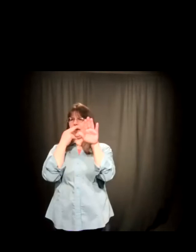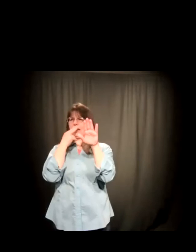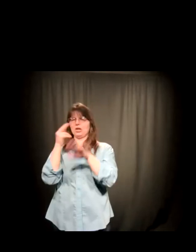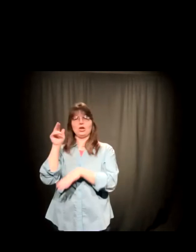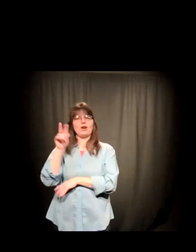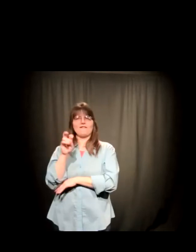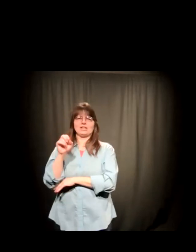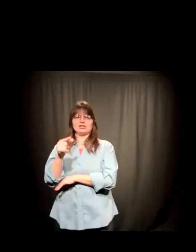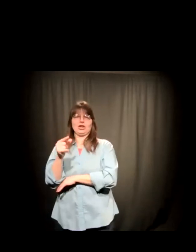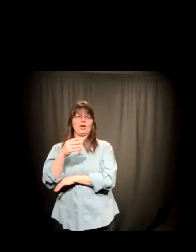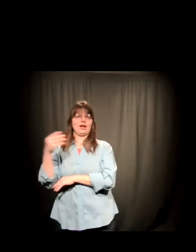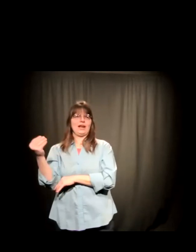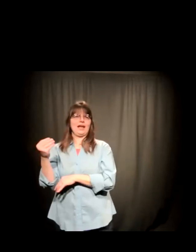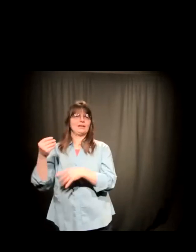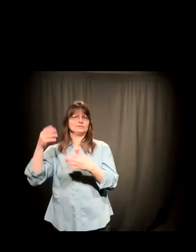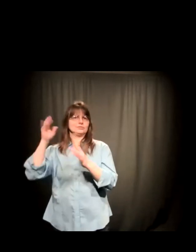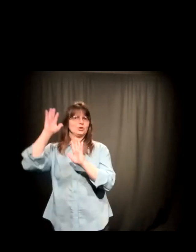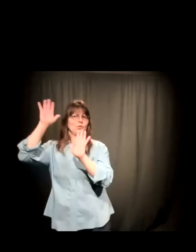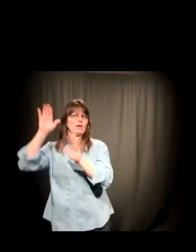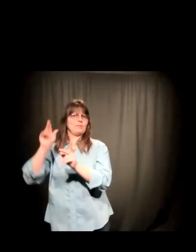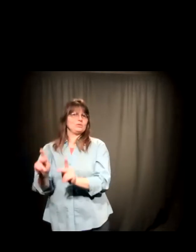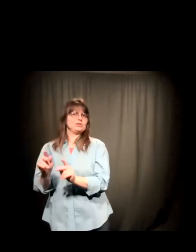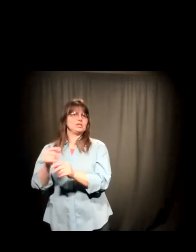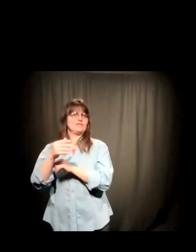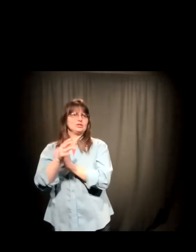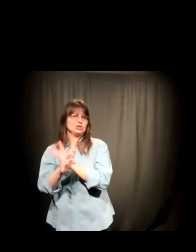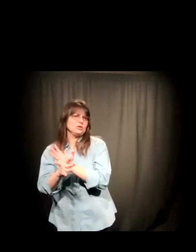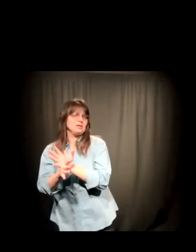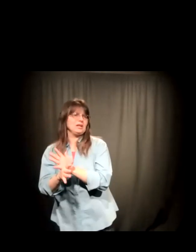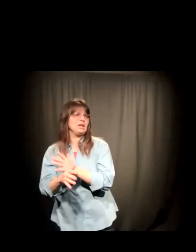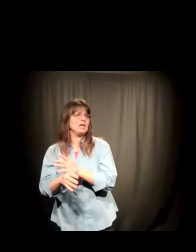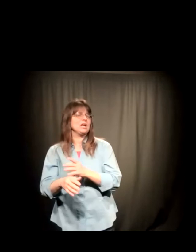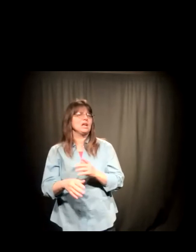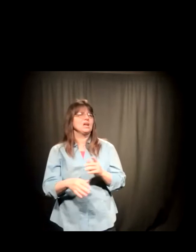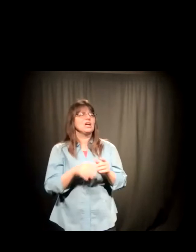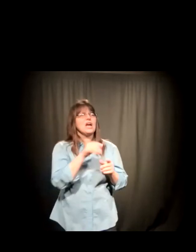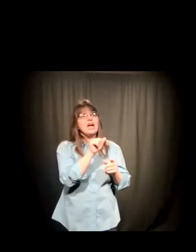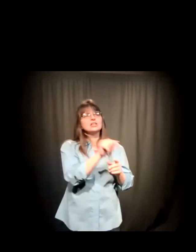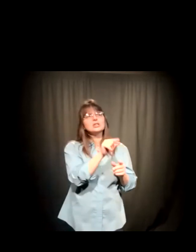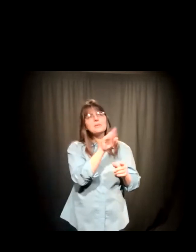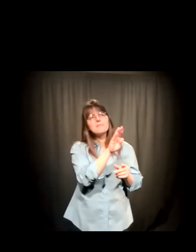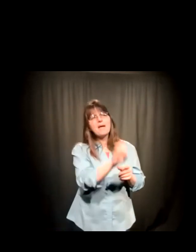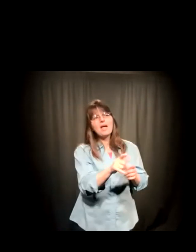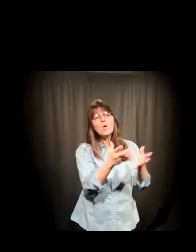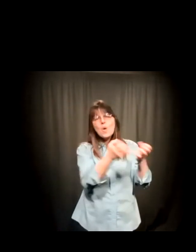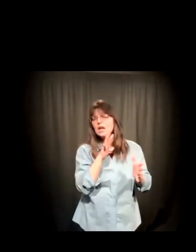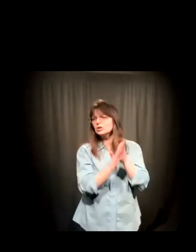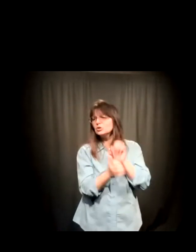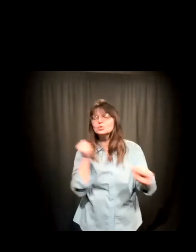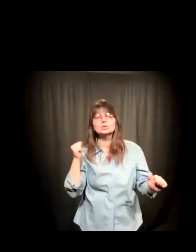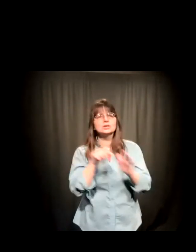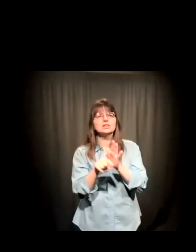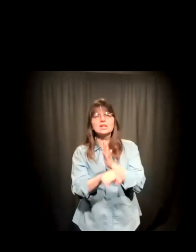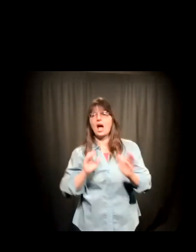and culture to be obliterated. He wanted us as a people to be obliterated. I didn't understand how he could